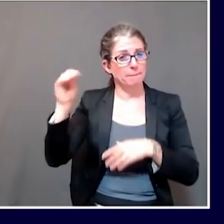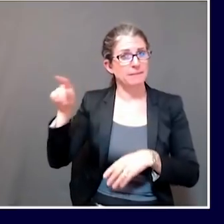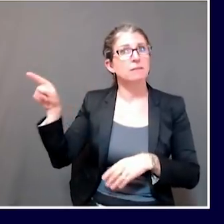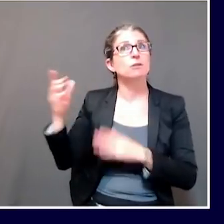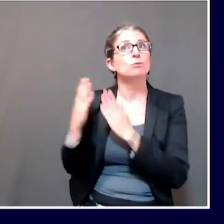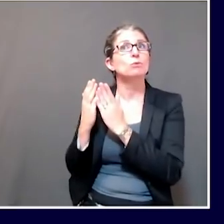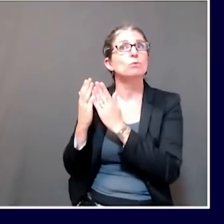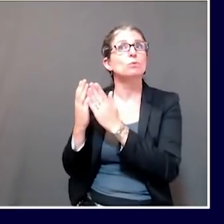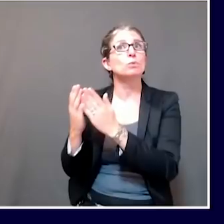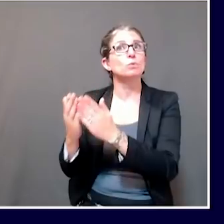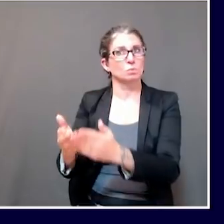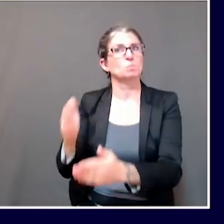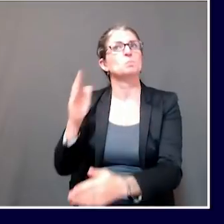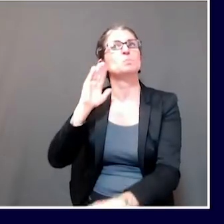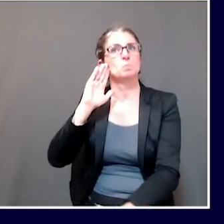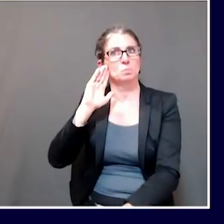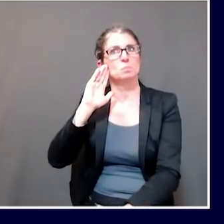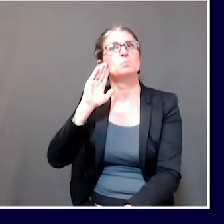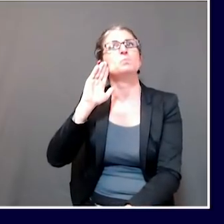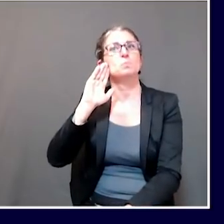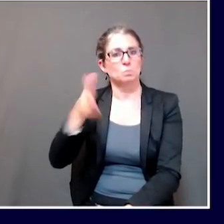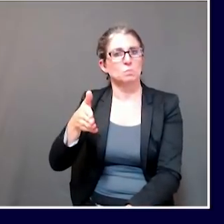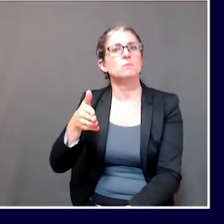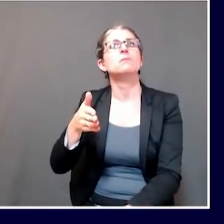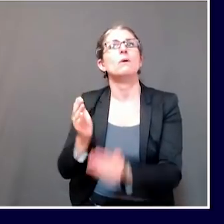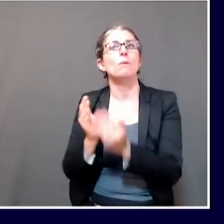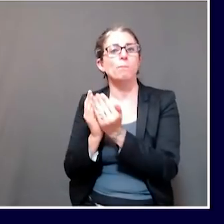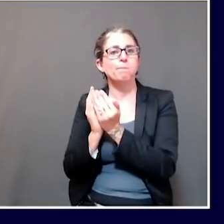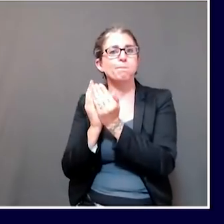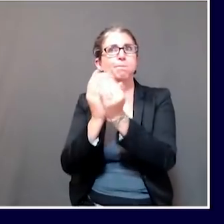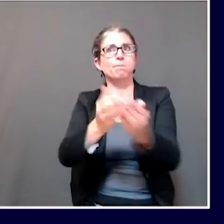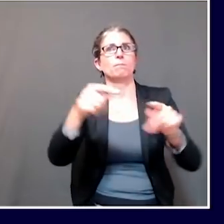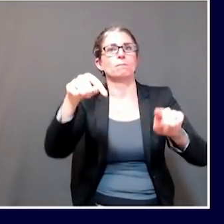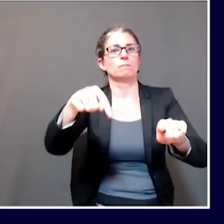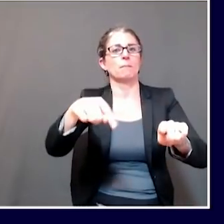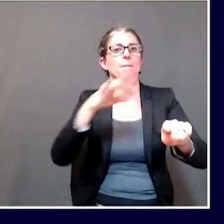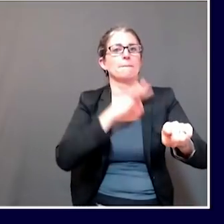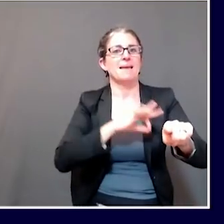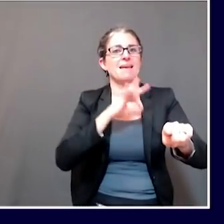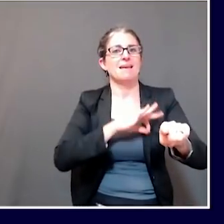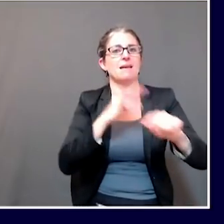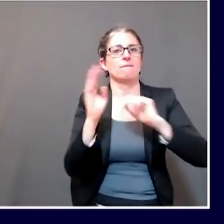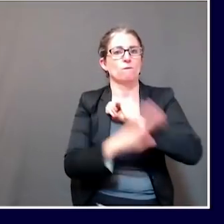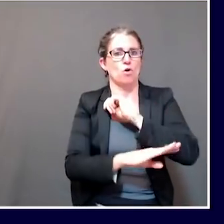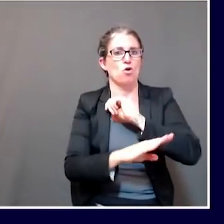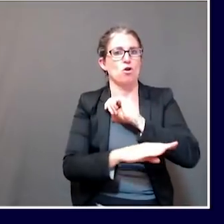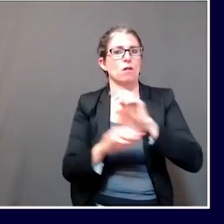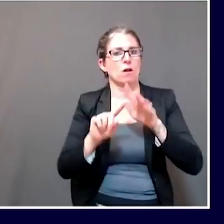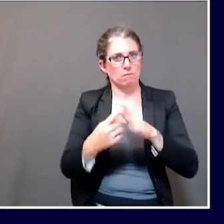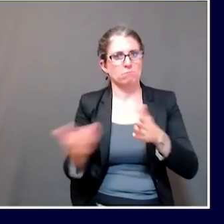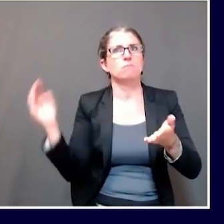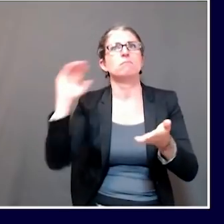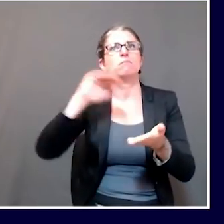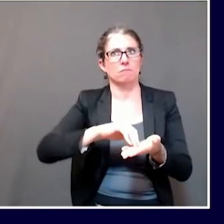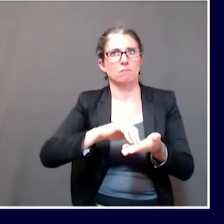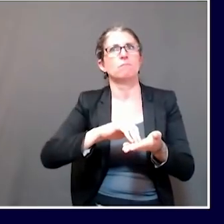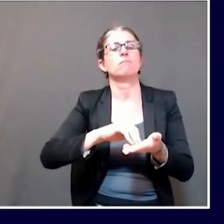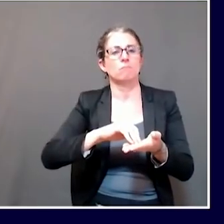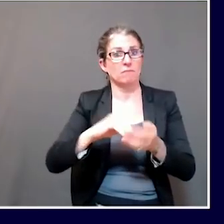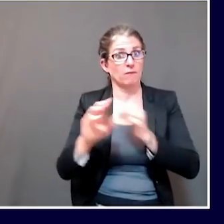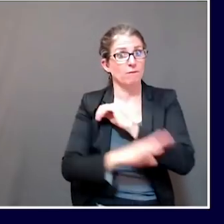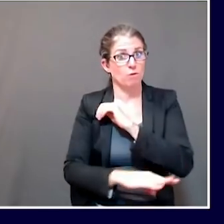the thinking on it right now? So we have worked extensively with American Cruise Lines over the past, I'd say,